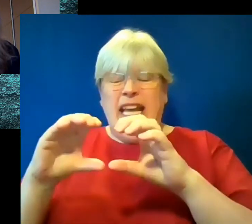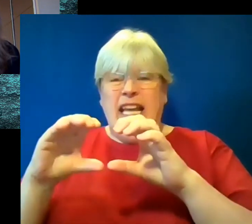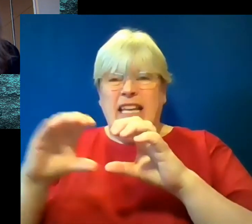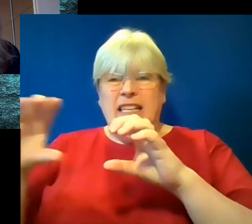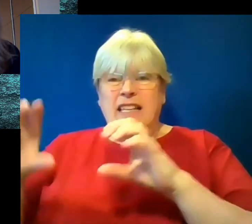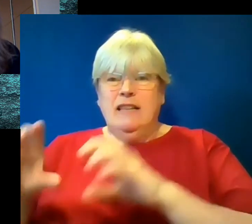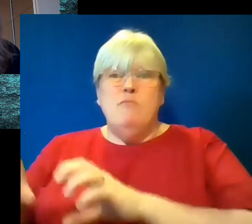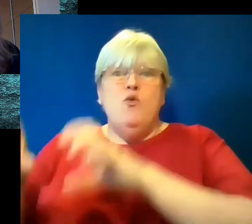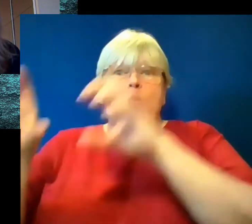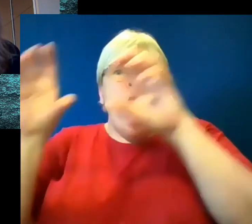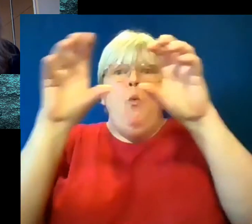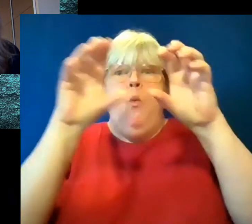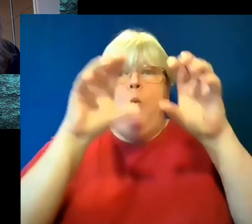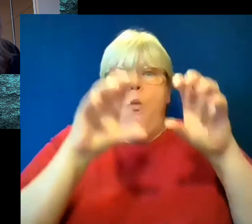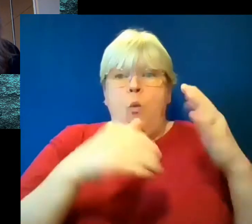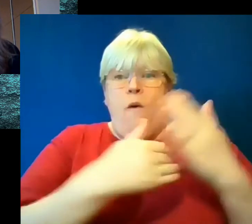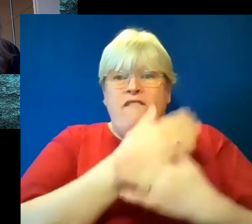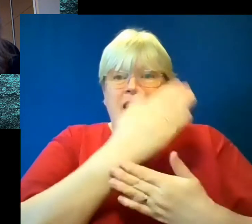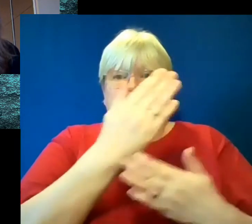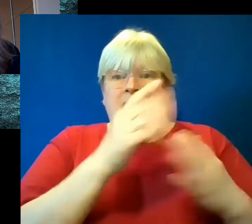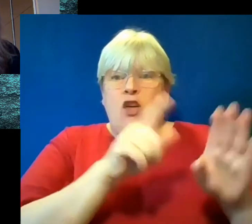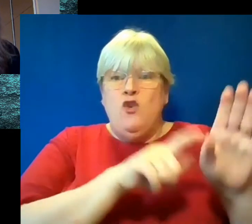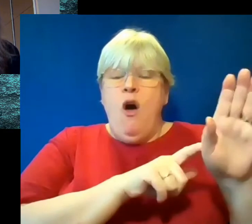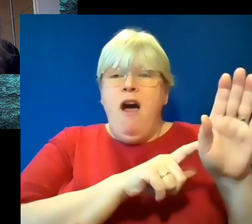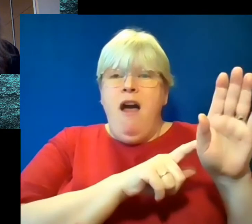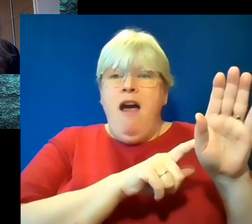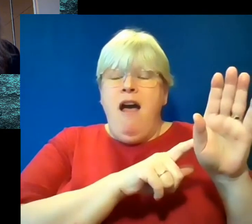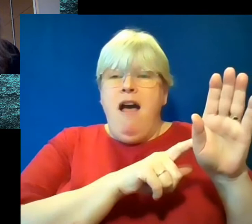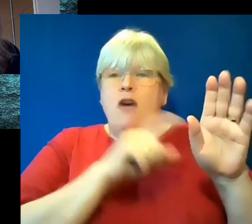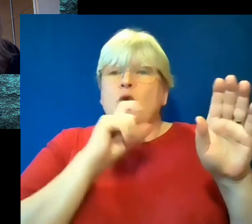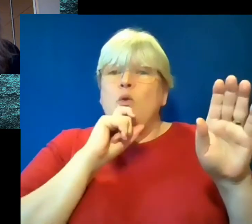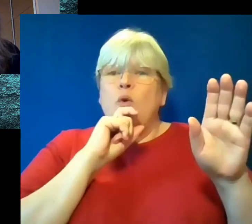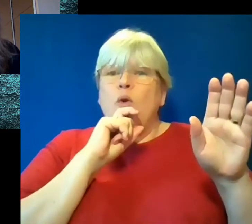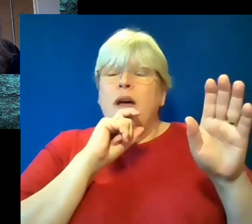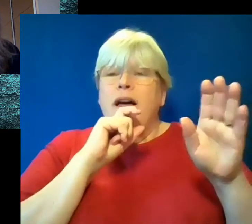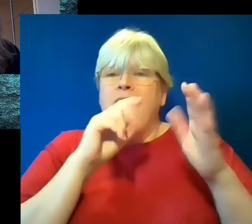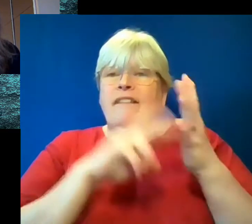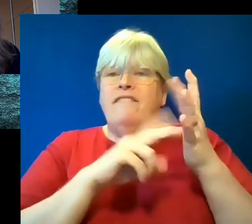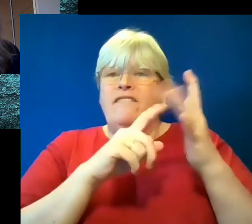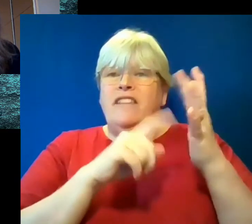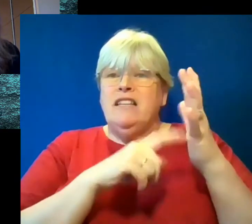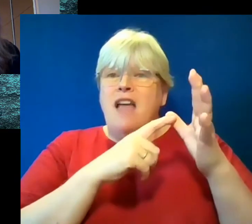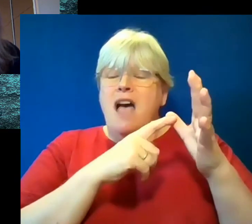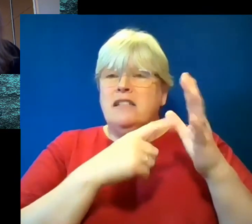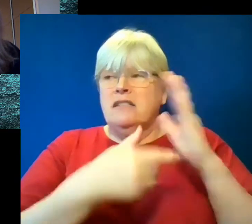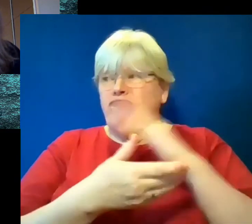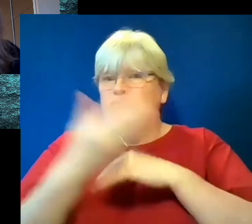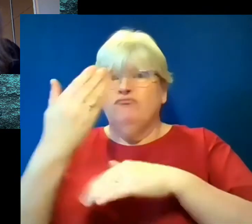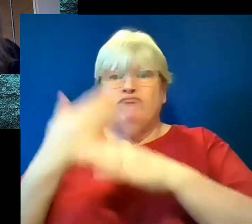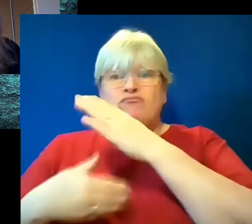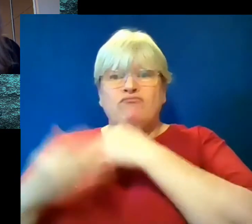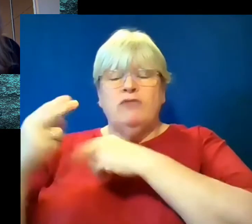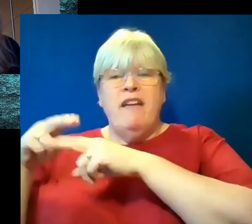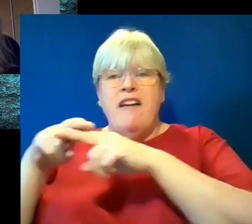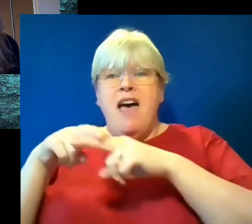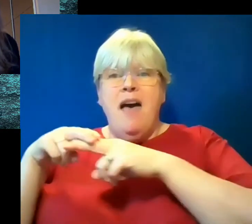transported to the United States by Vita's ancestors and rebuilt. Where did that idea